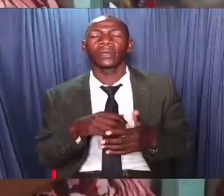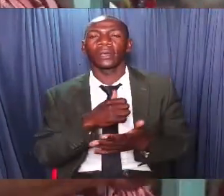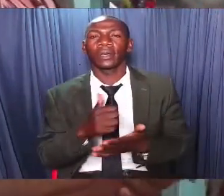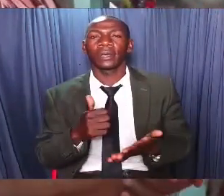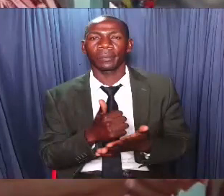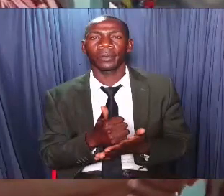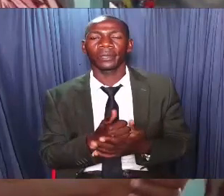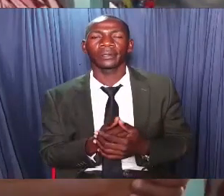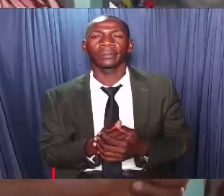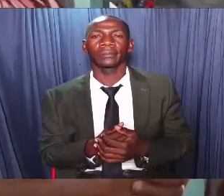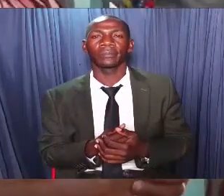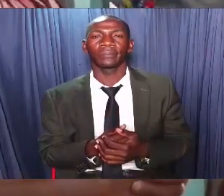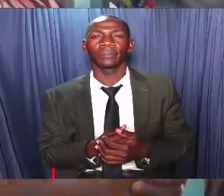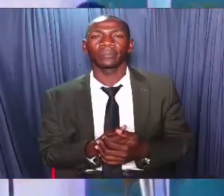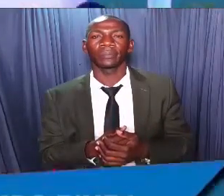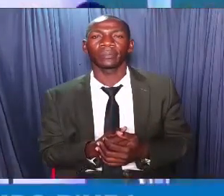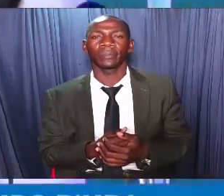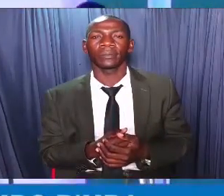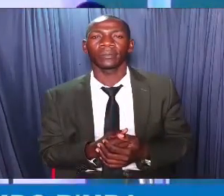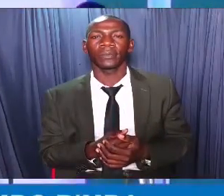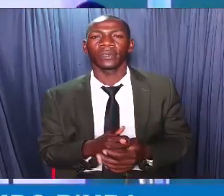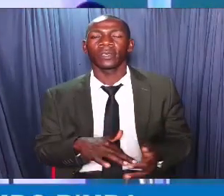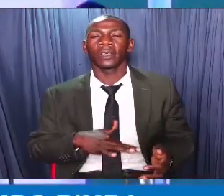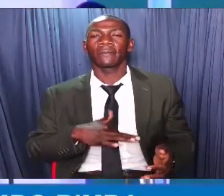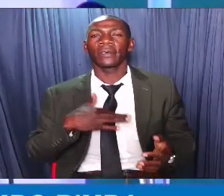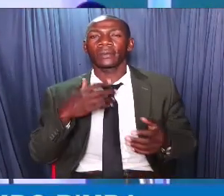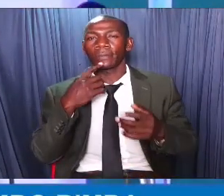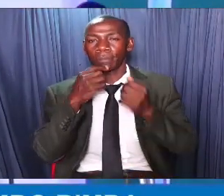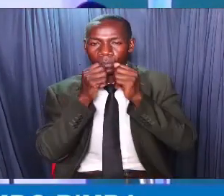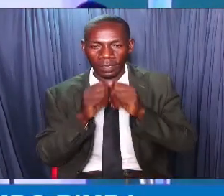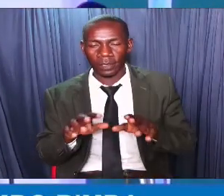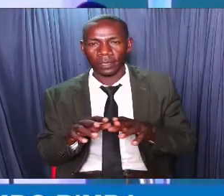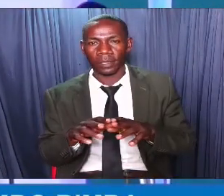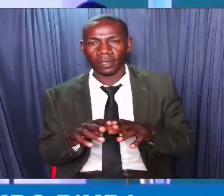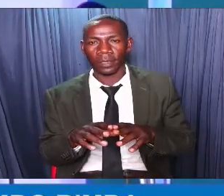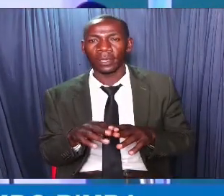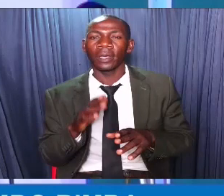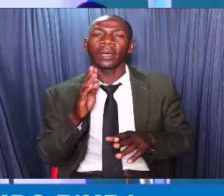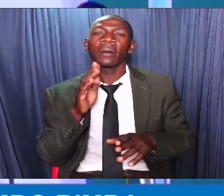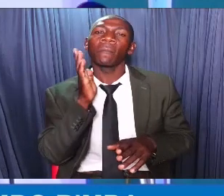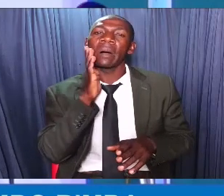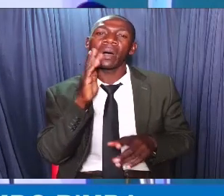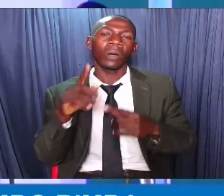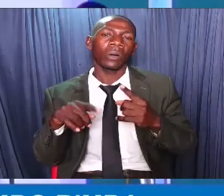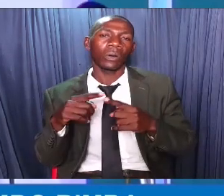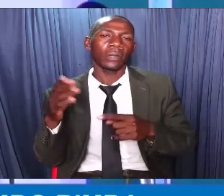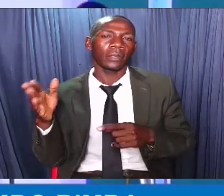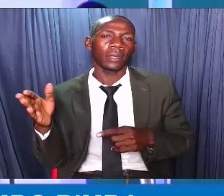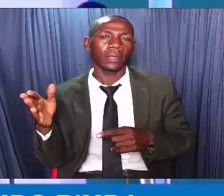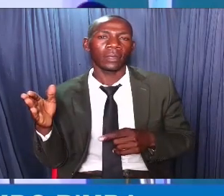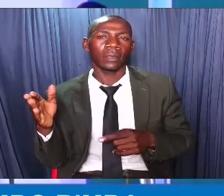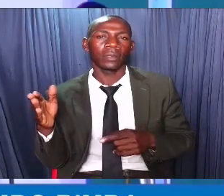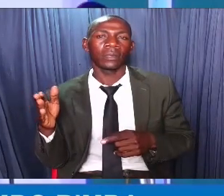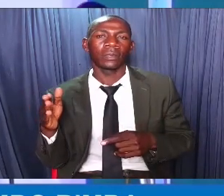Amen. Amen. Wanasema wanasikia kubarikiwa. They say they feel blessed. Kwa yeye kukanyaga kule. Our mother stepping there. Ni wayo